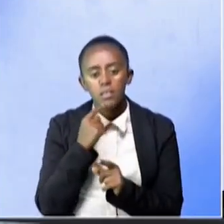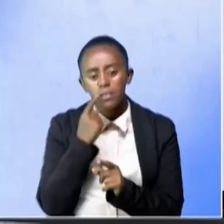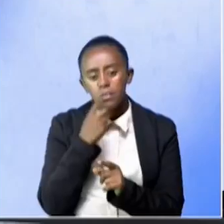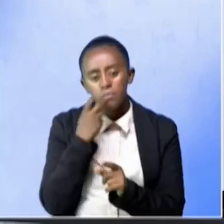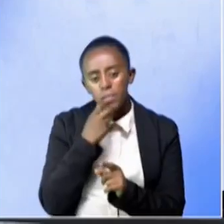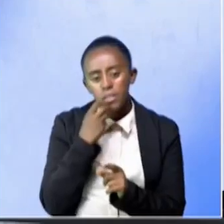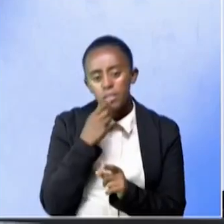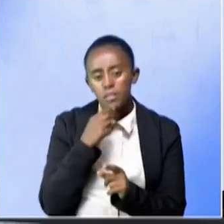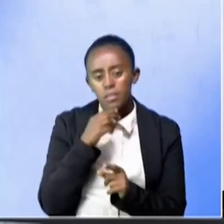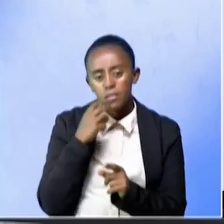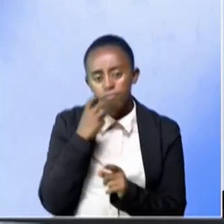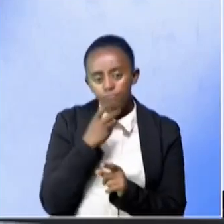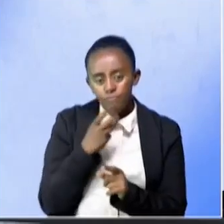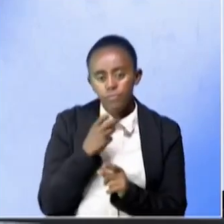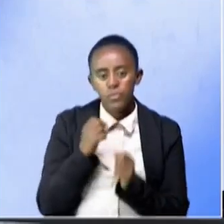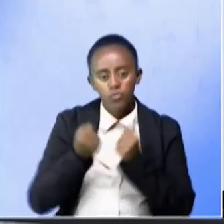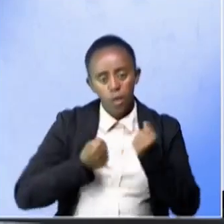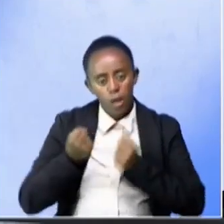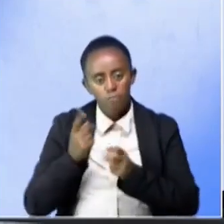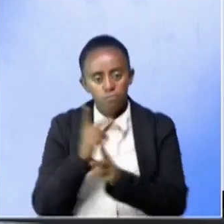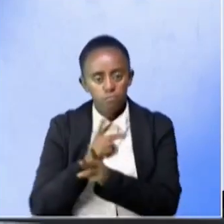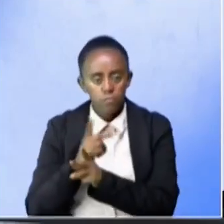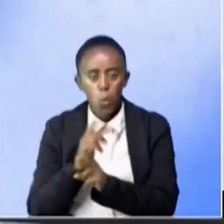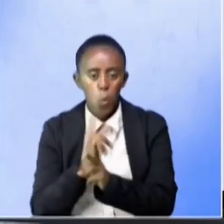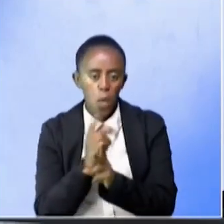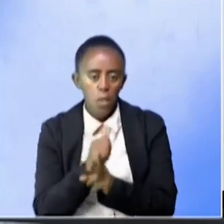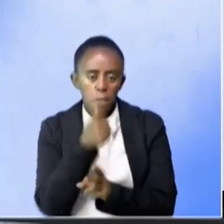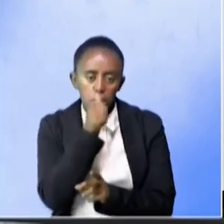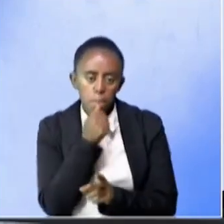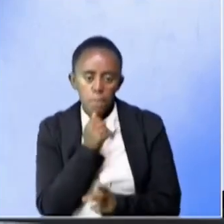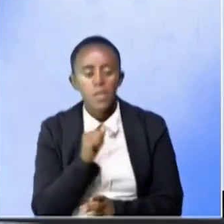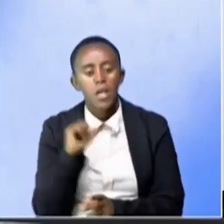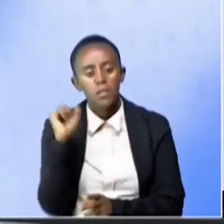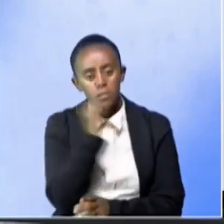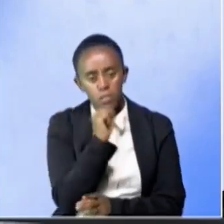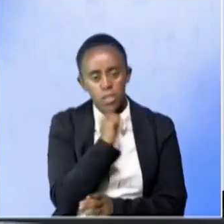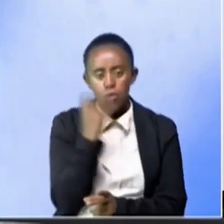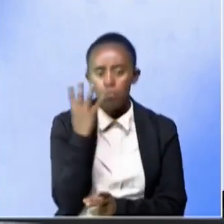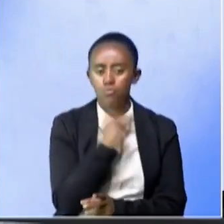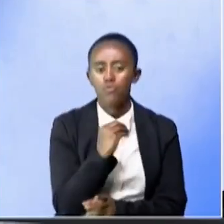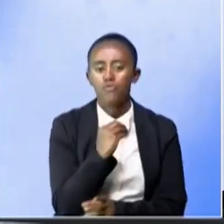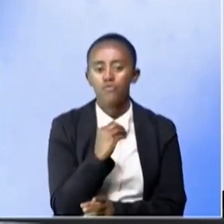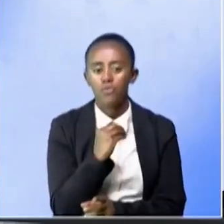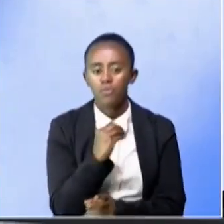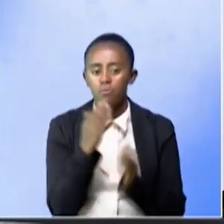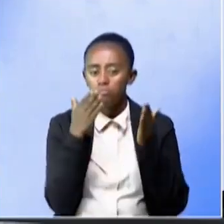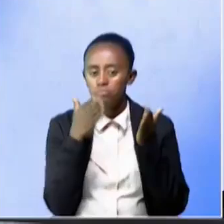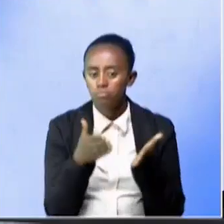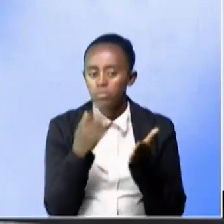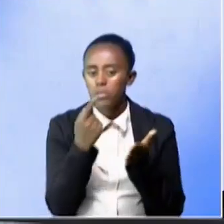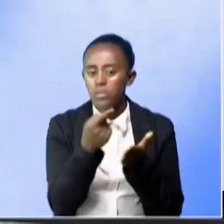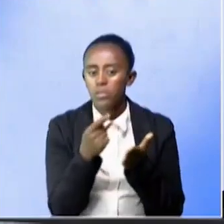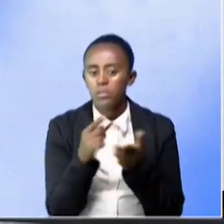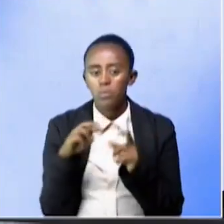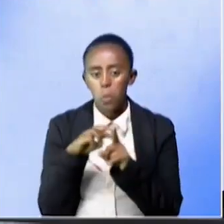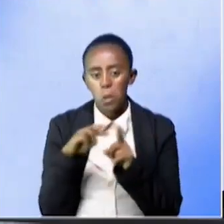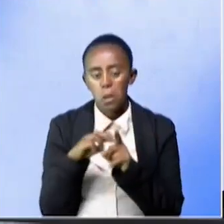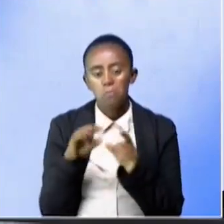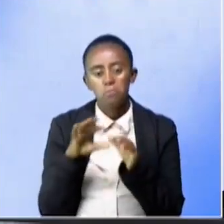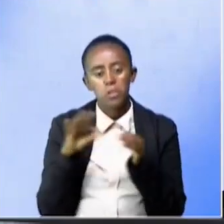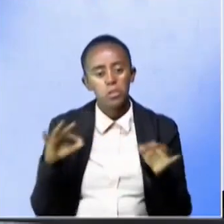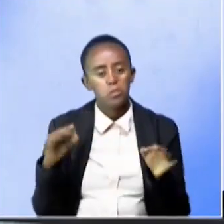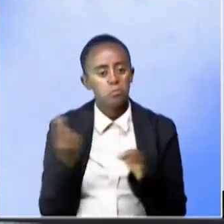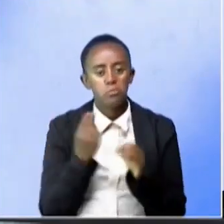softly, drive carefully, wait patiently, sing beautifully. We are welcome to use these adverbs in a sentence too.